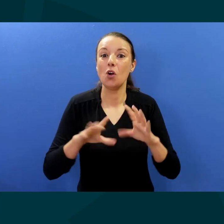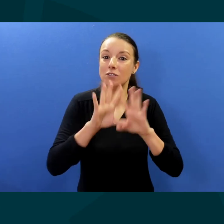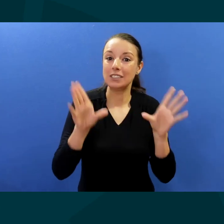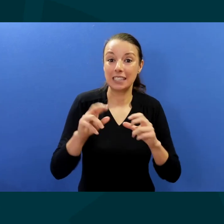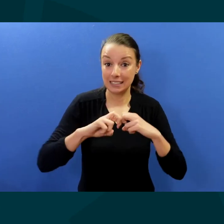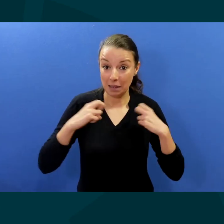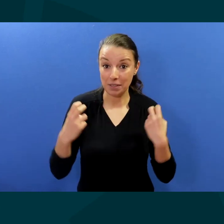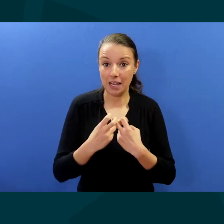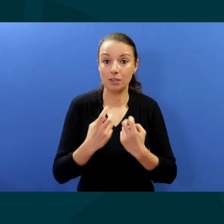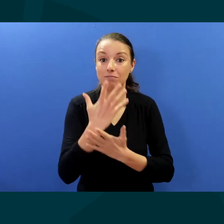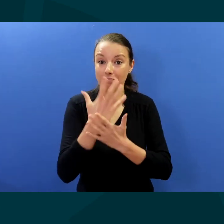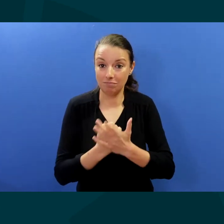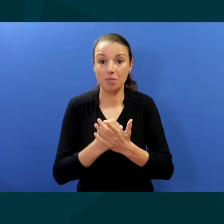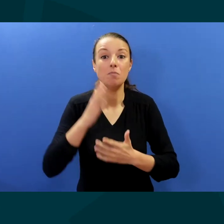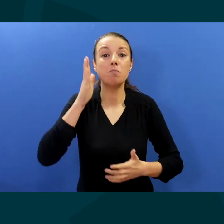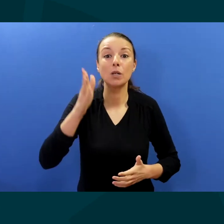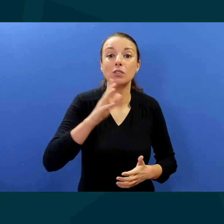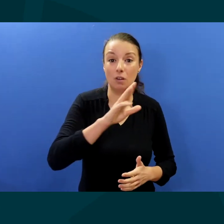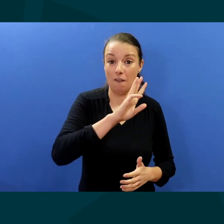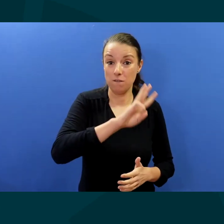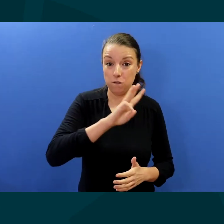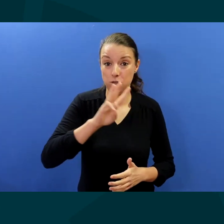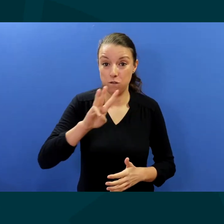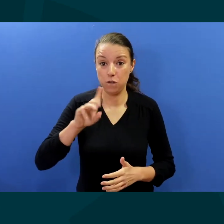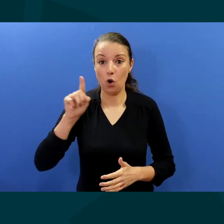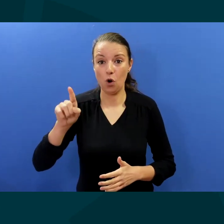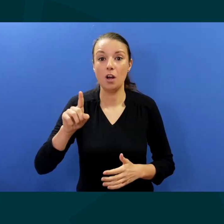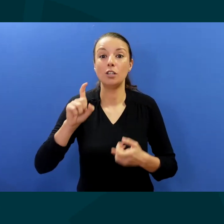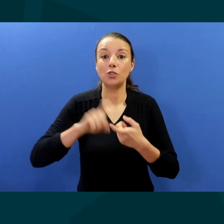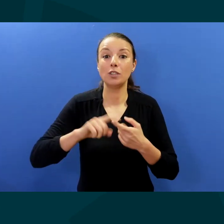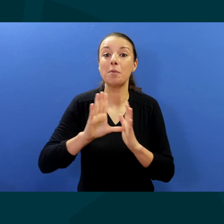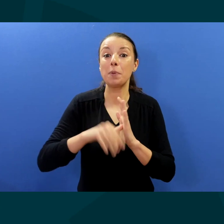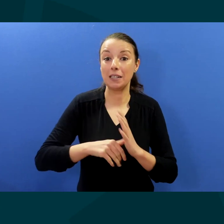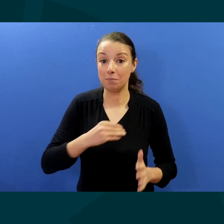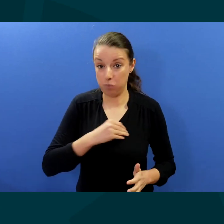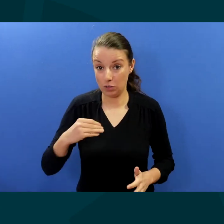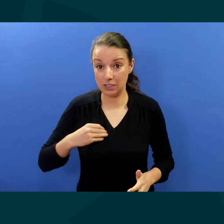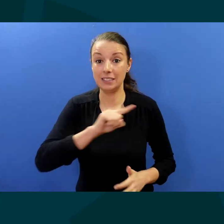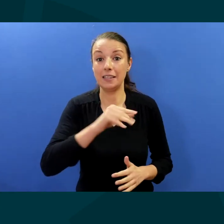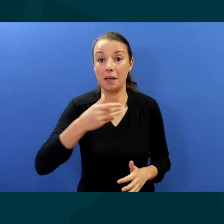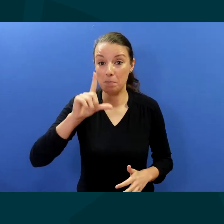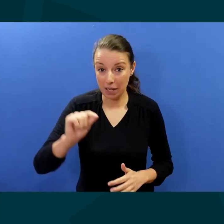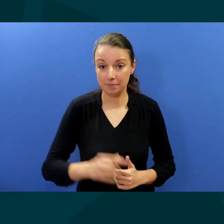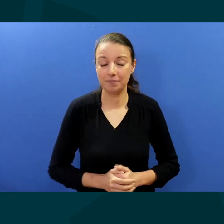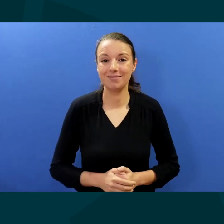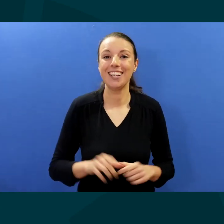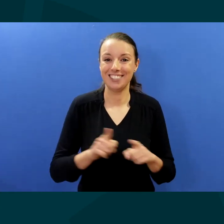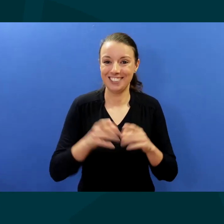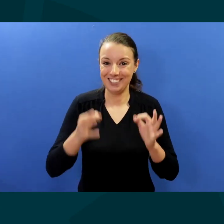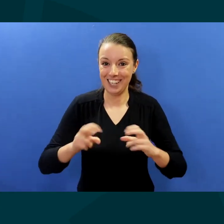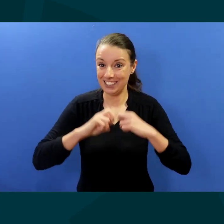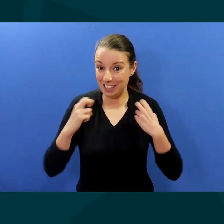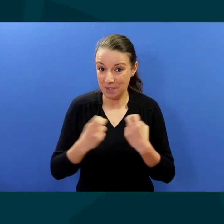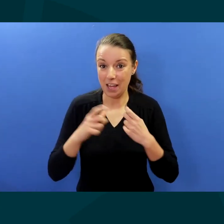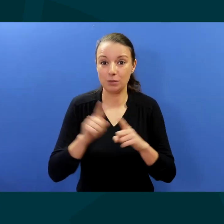And also, I want to remind you that all the data is available on the